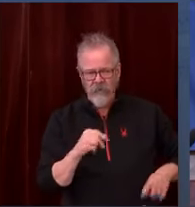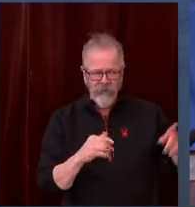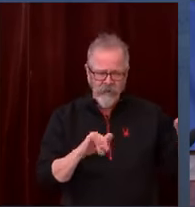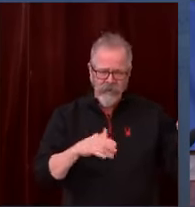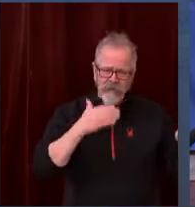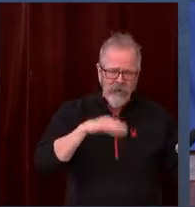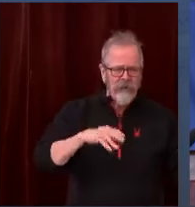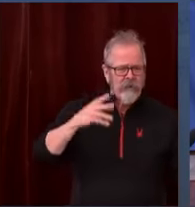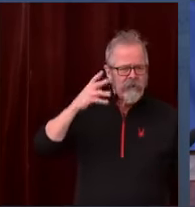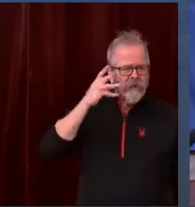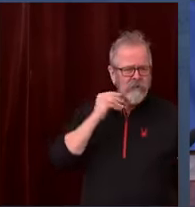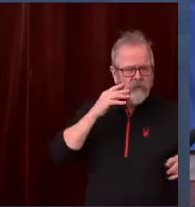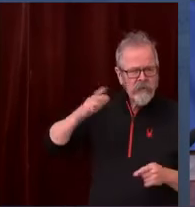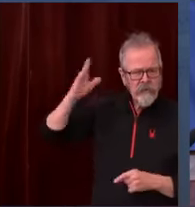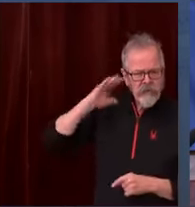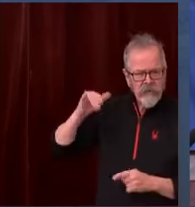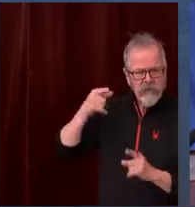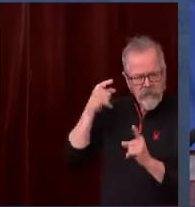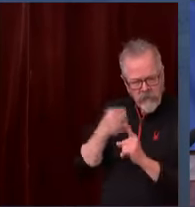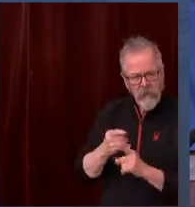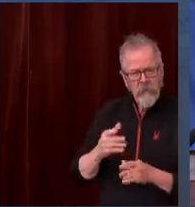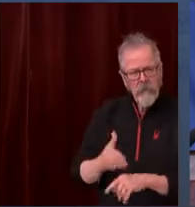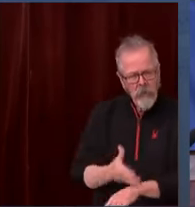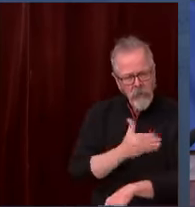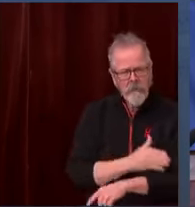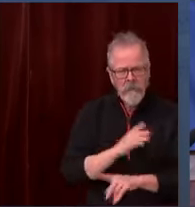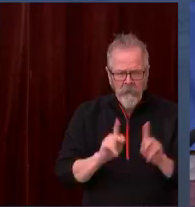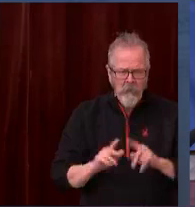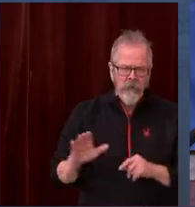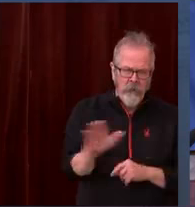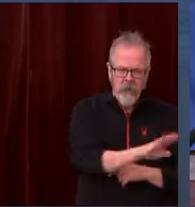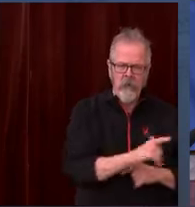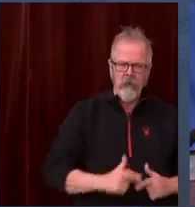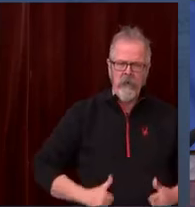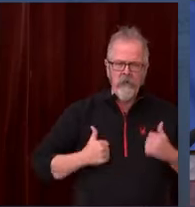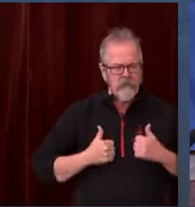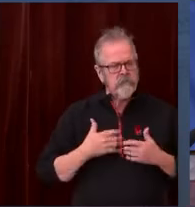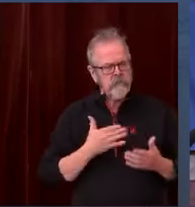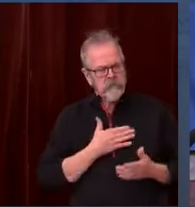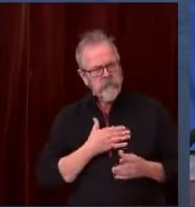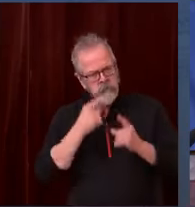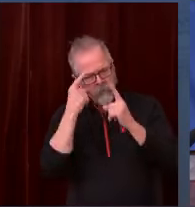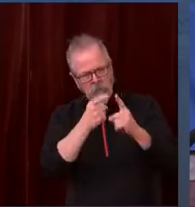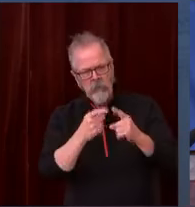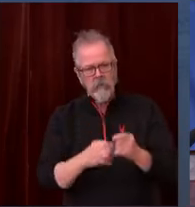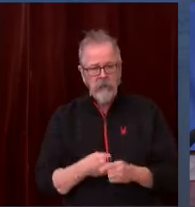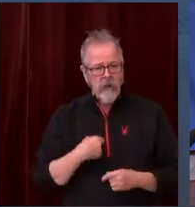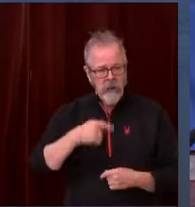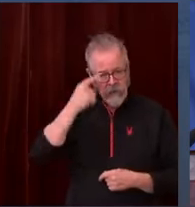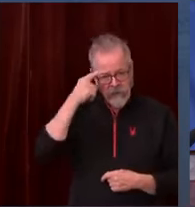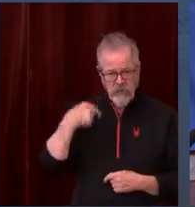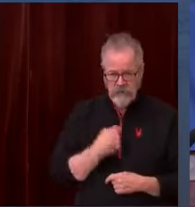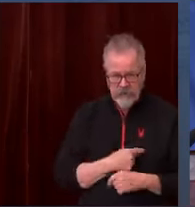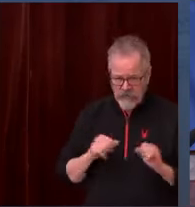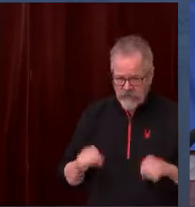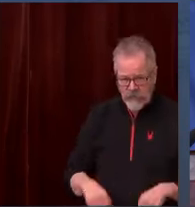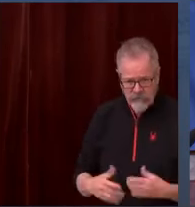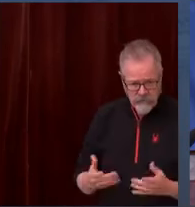shot. And I think it will help in quite a number of ways people's lives have been